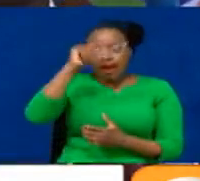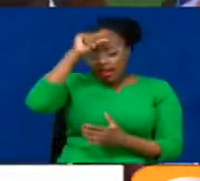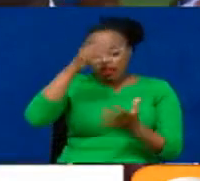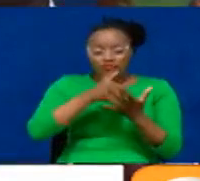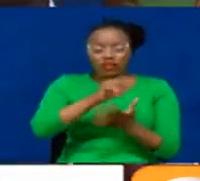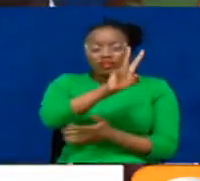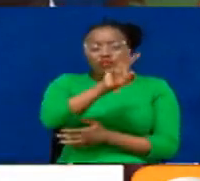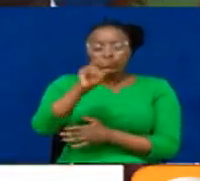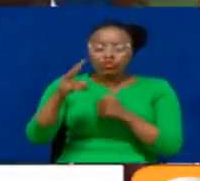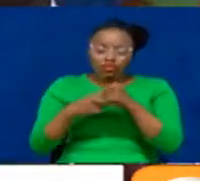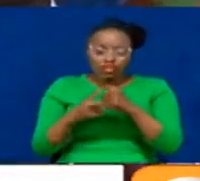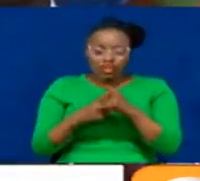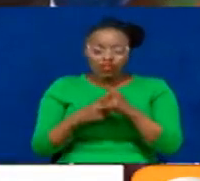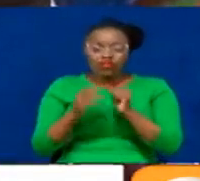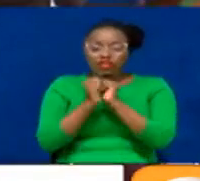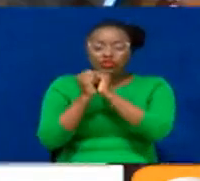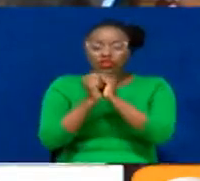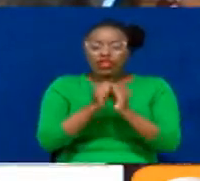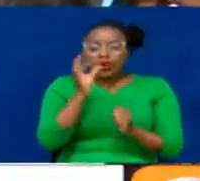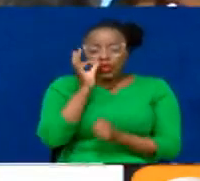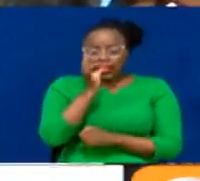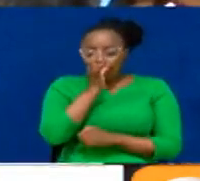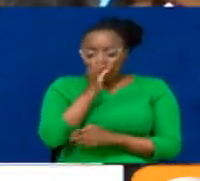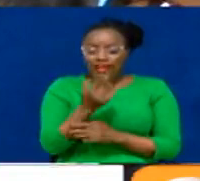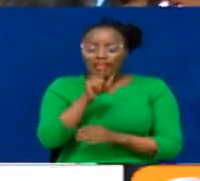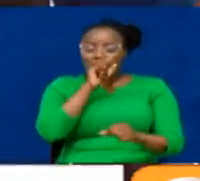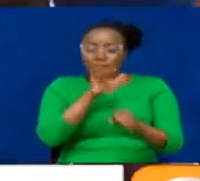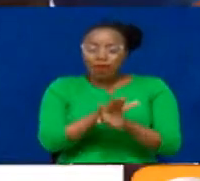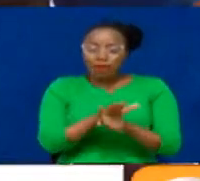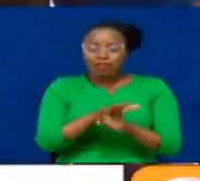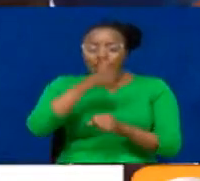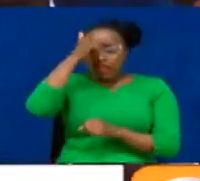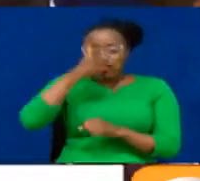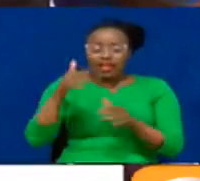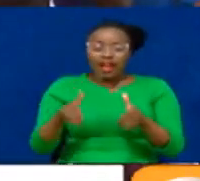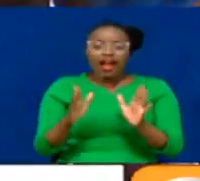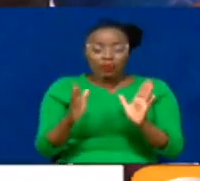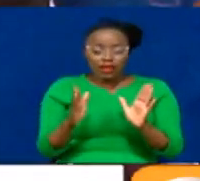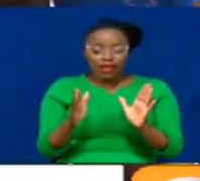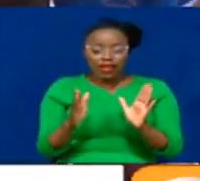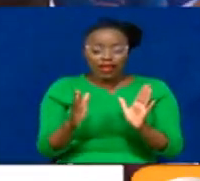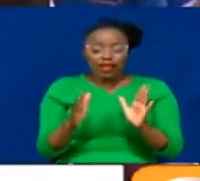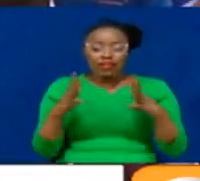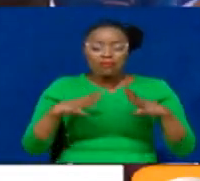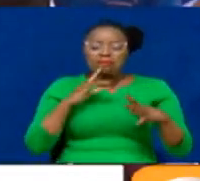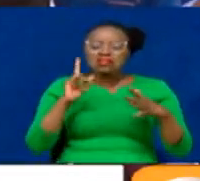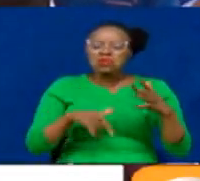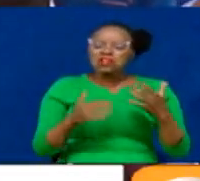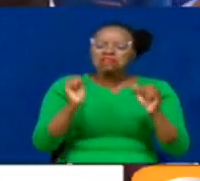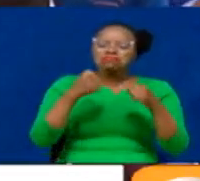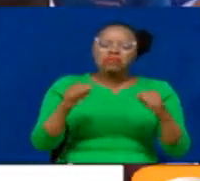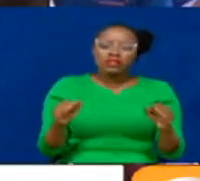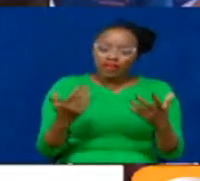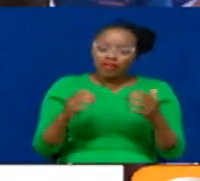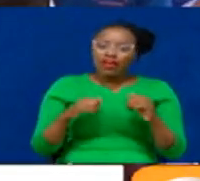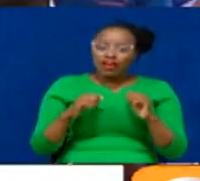in 2007 and with Kibaki. They promised thicker super highway. People said